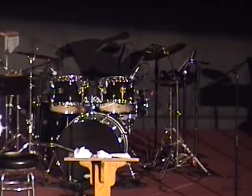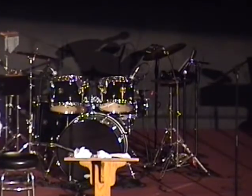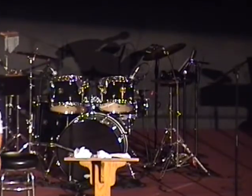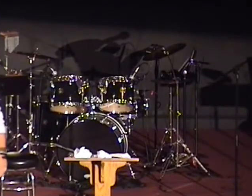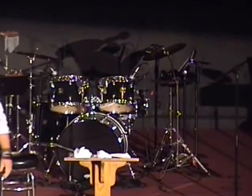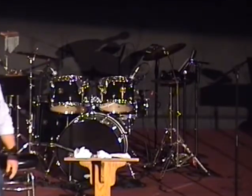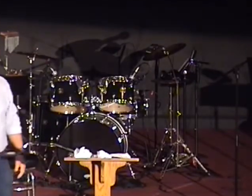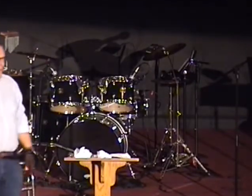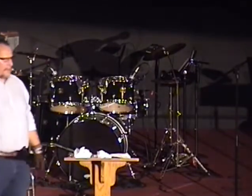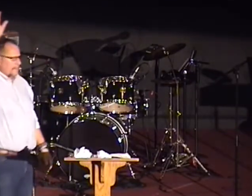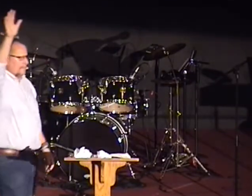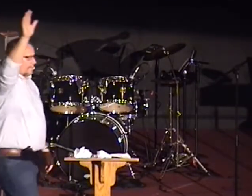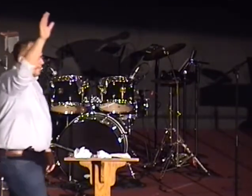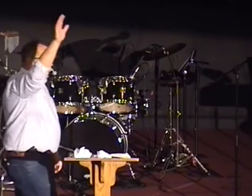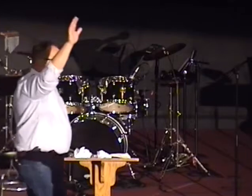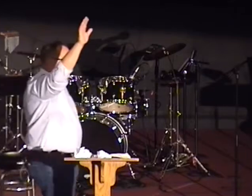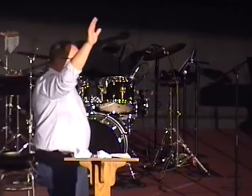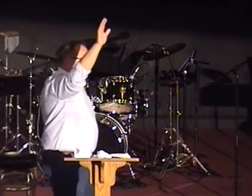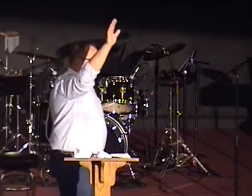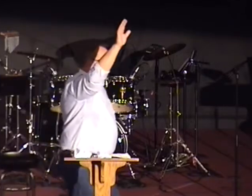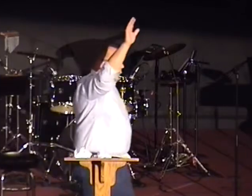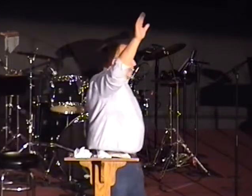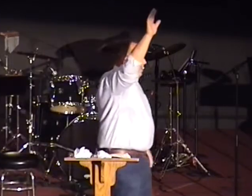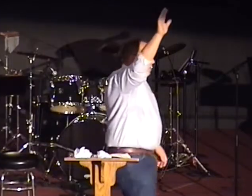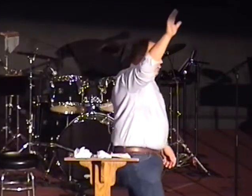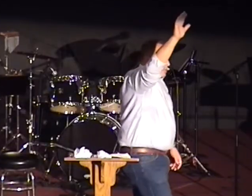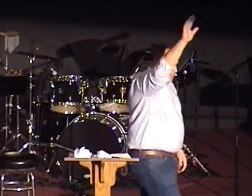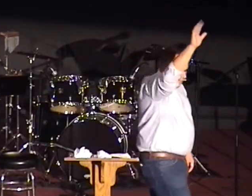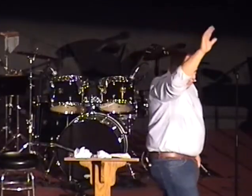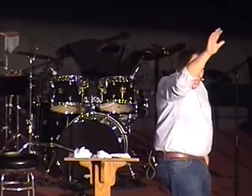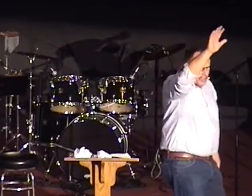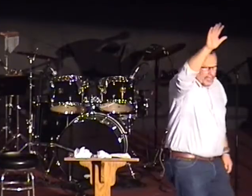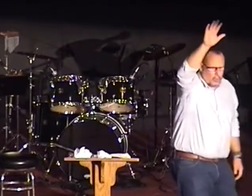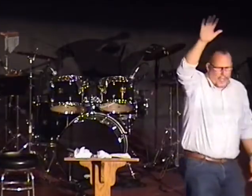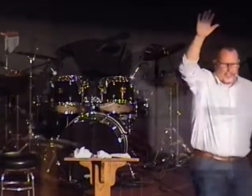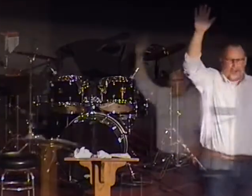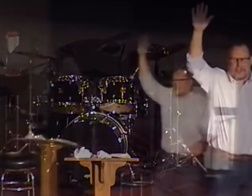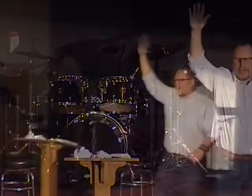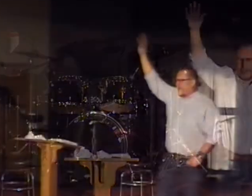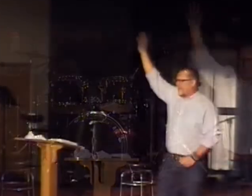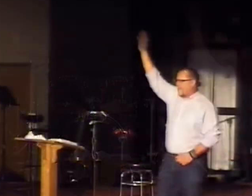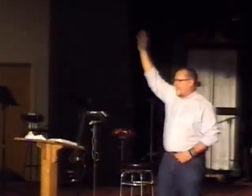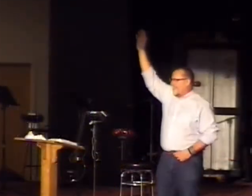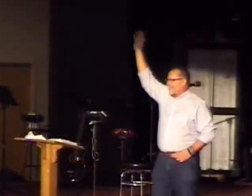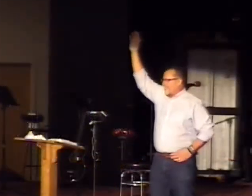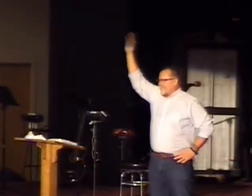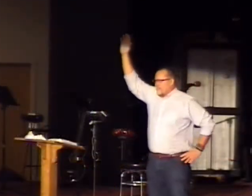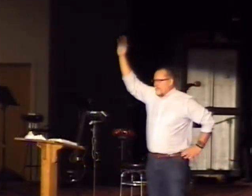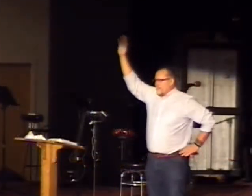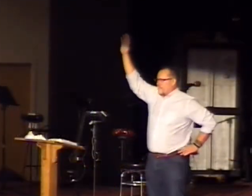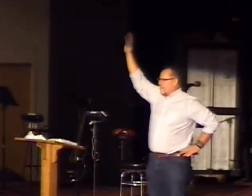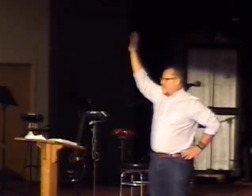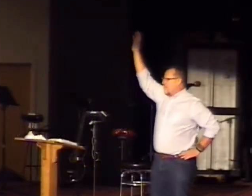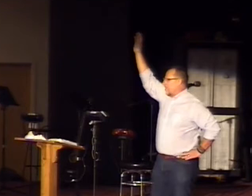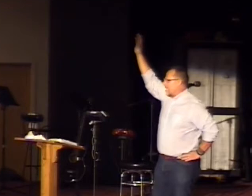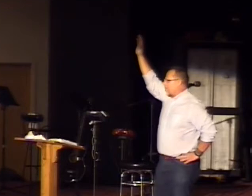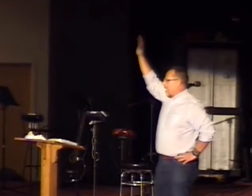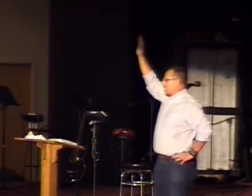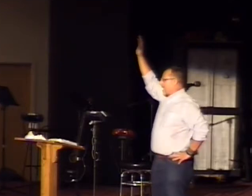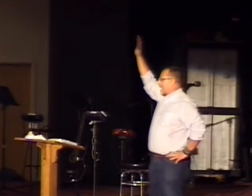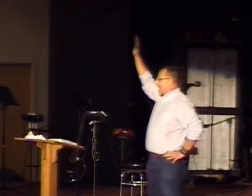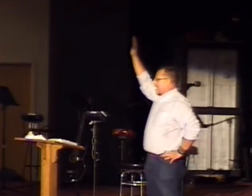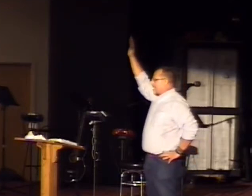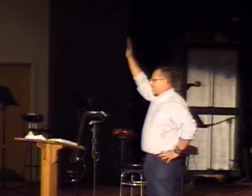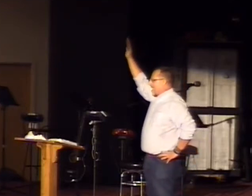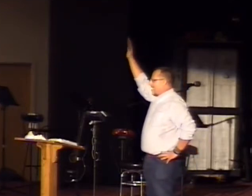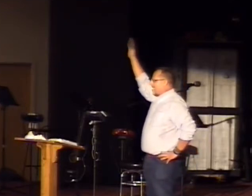shows, Buy in Alaska? Okay, don't you love, why do you guys watch those shows? Because you want to get away to